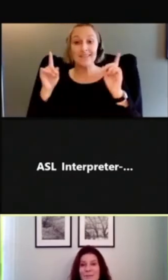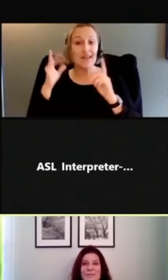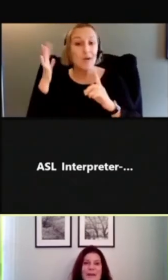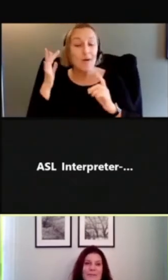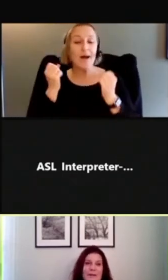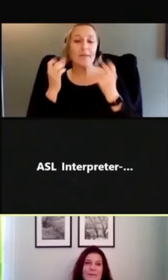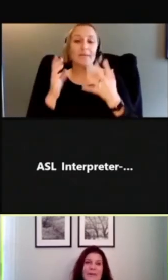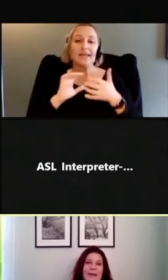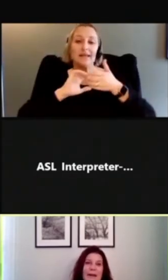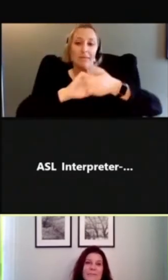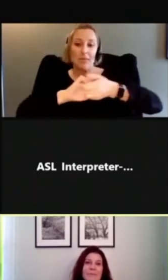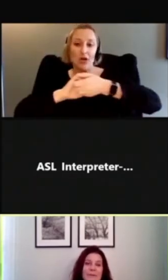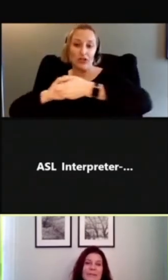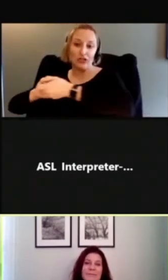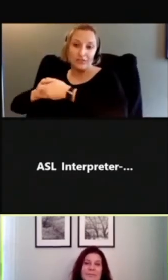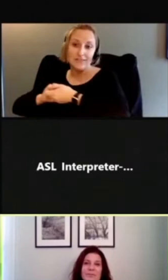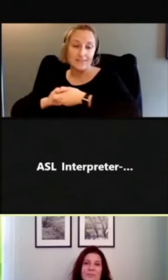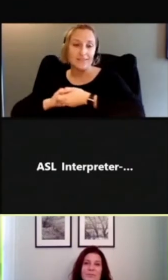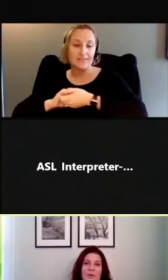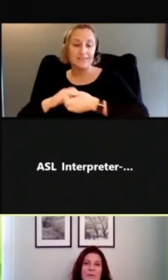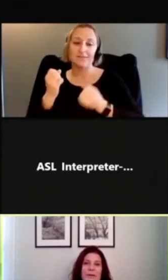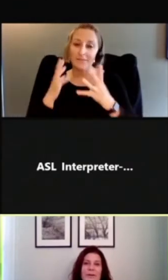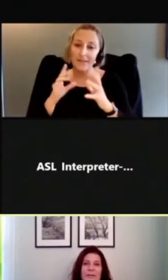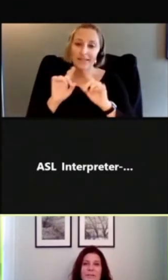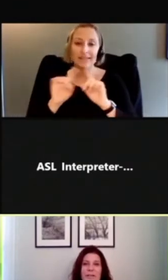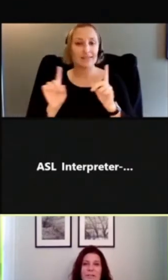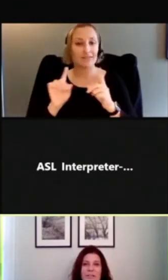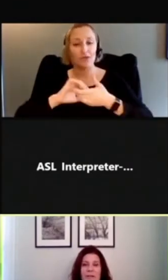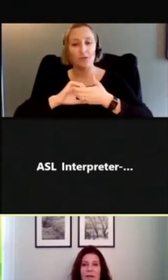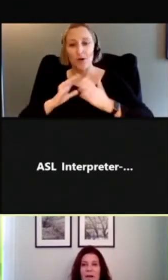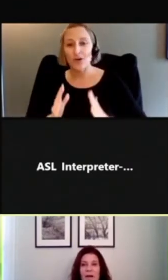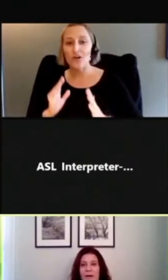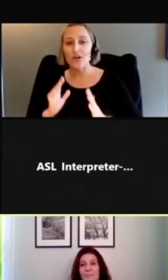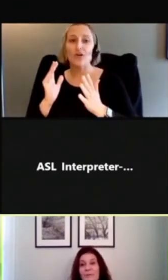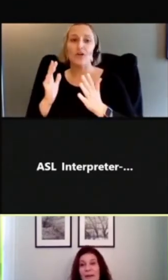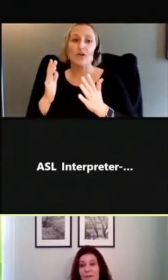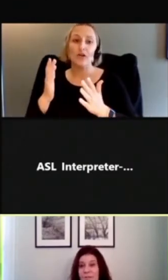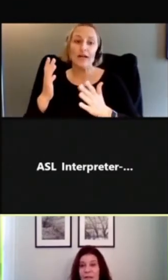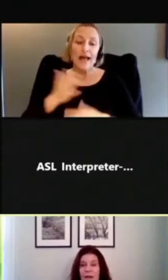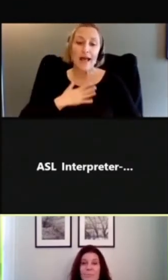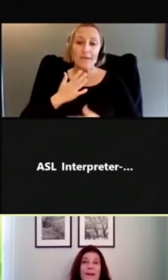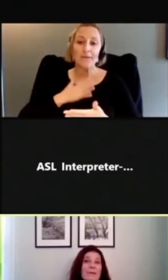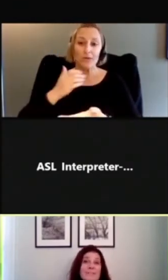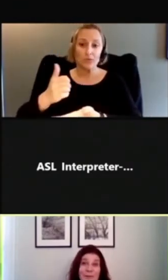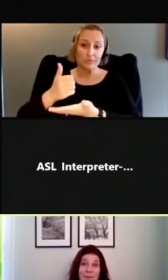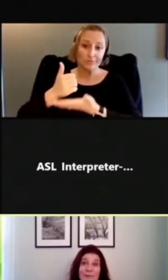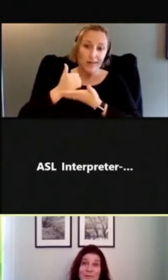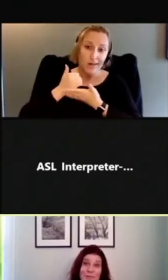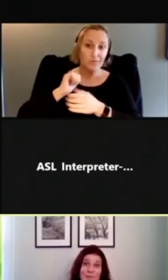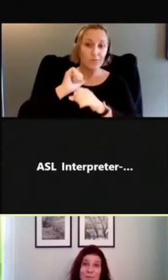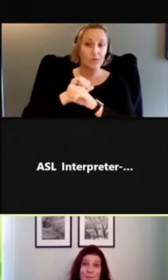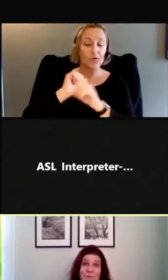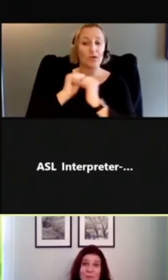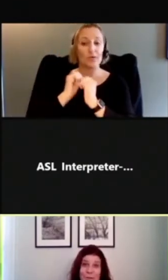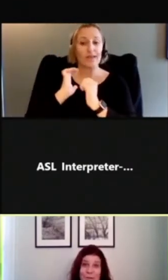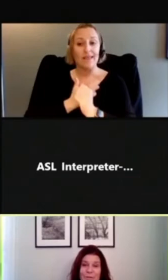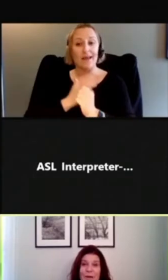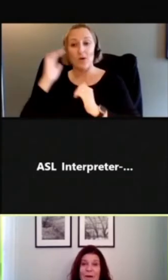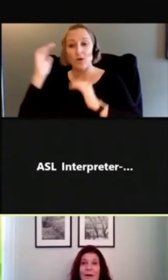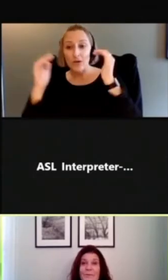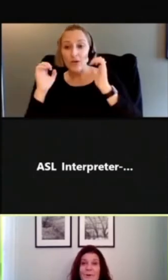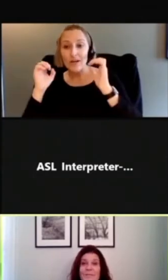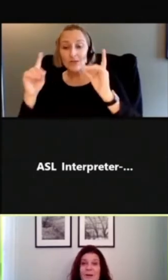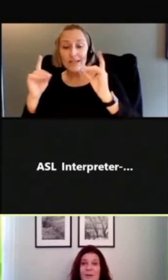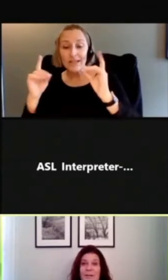great partners out there that have been willing to work with our adult education providers, but I will tell you there's room for